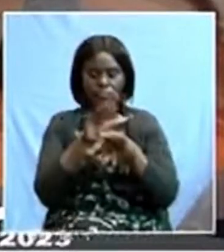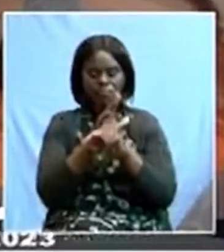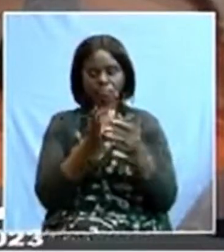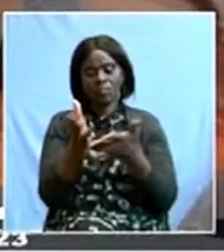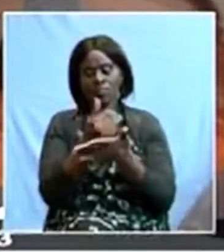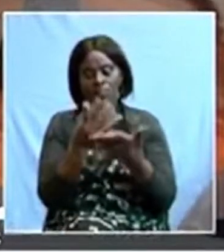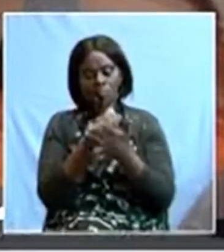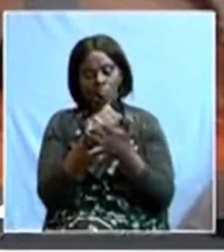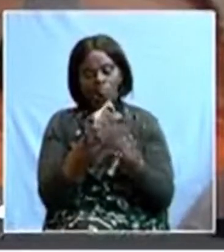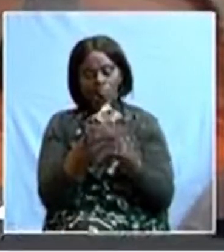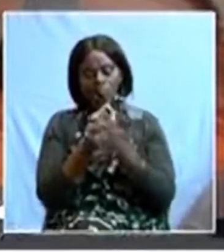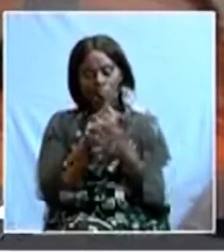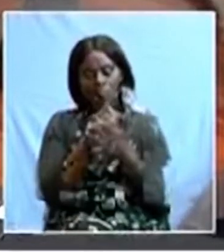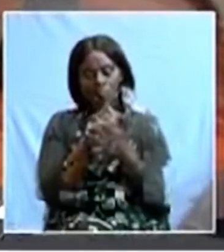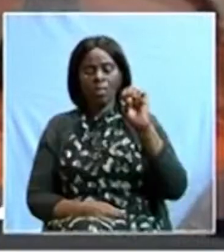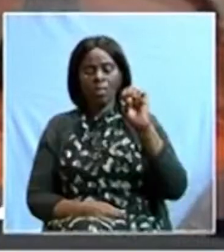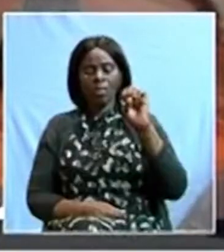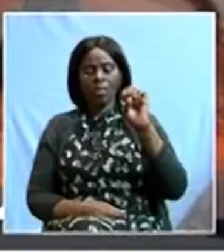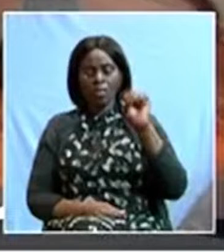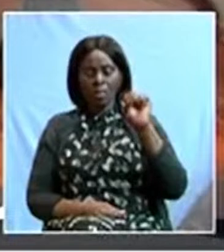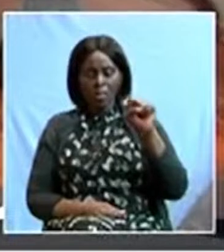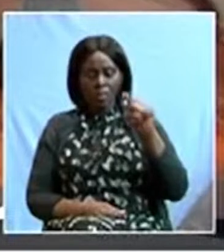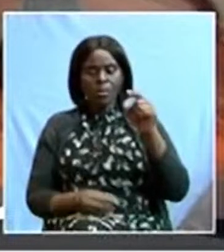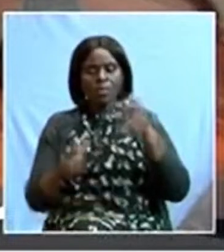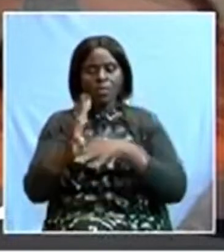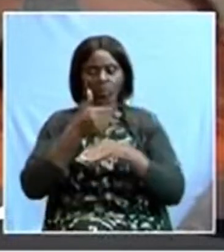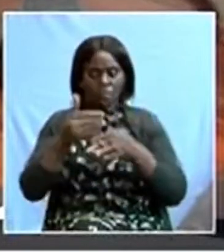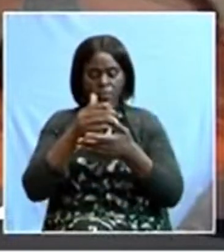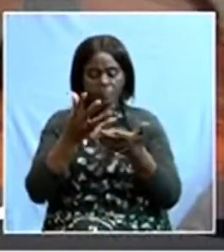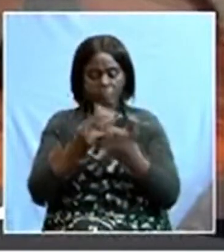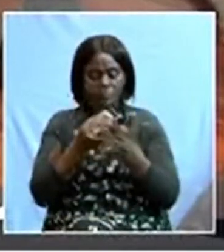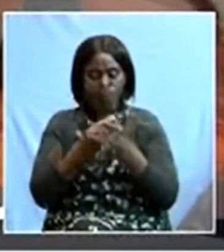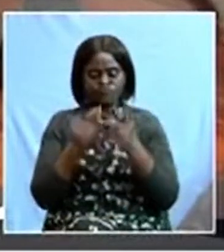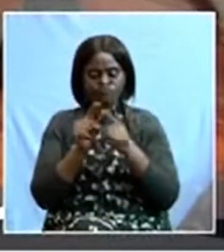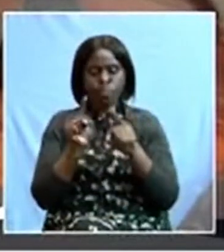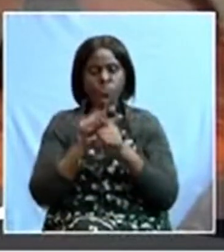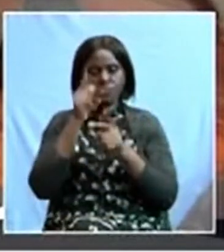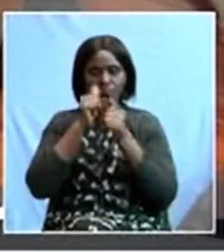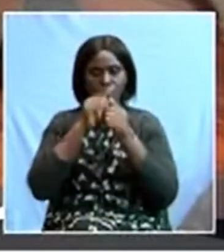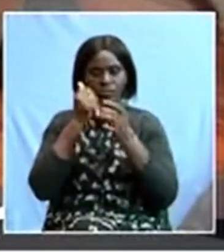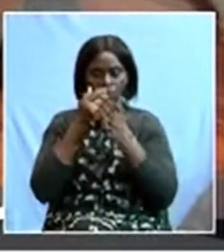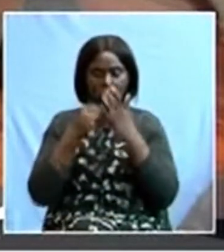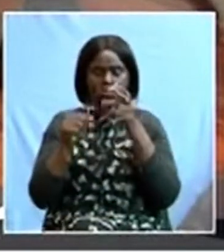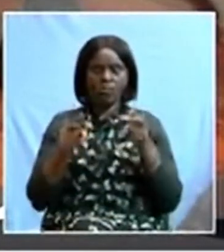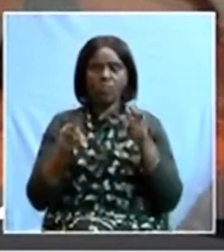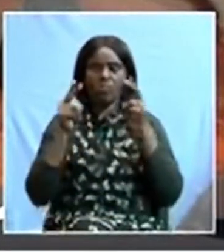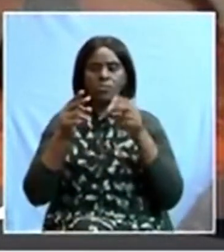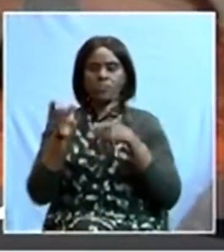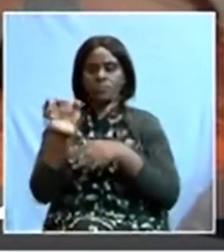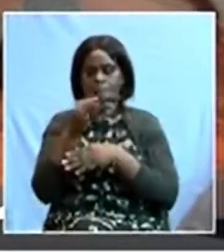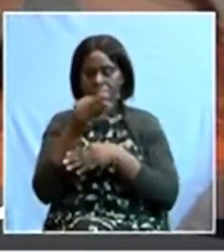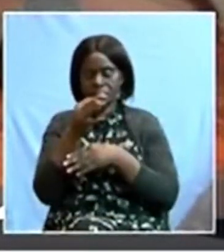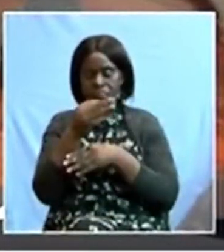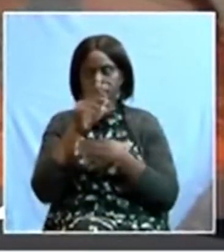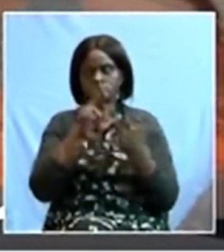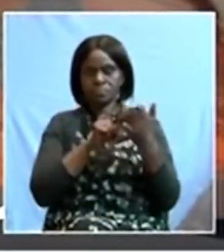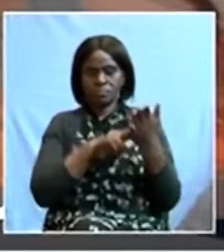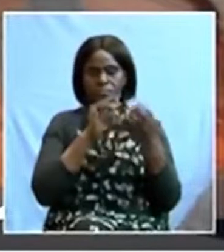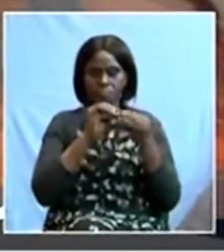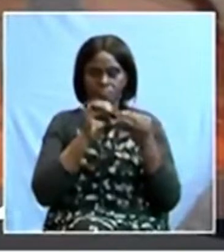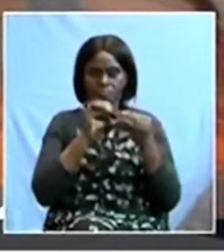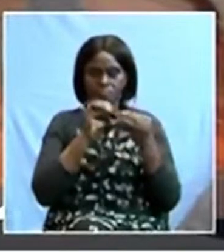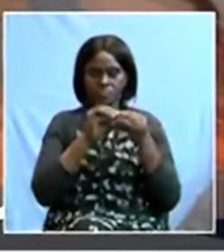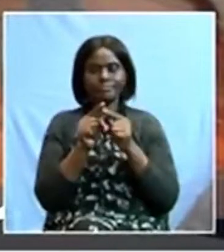over-collection on levies and wish to report that the over-collection of revenue was because of the high fish catches recorded as well